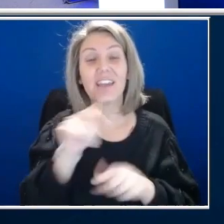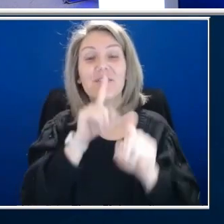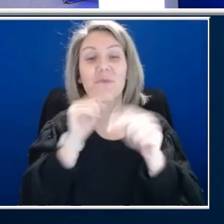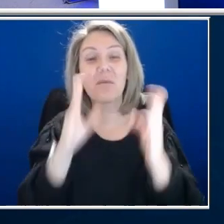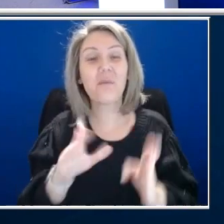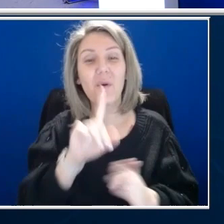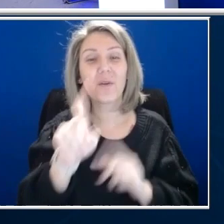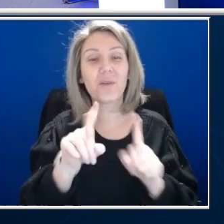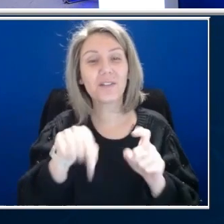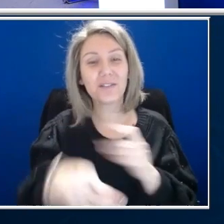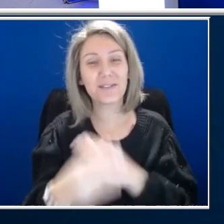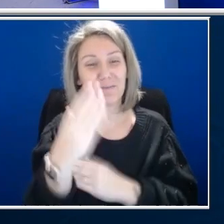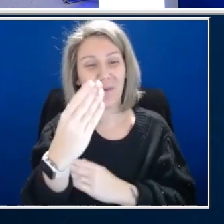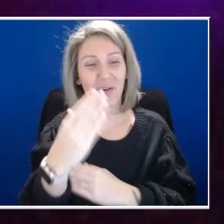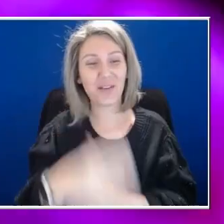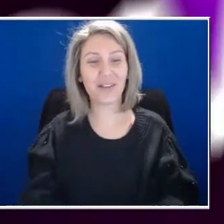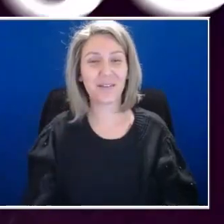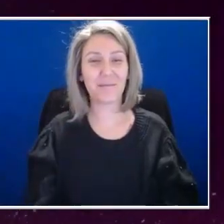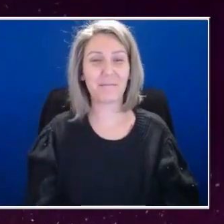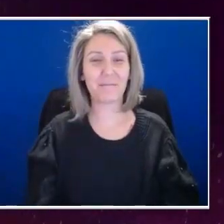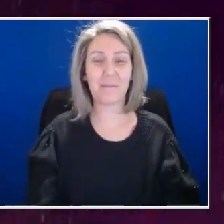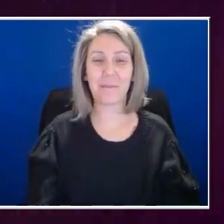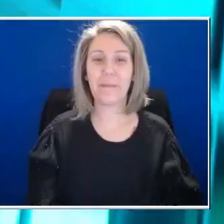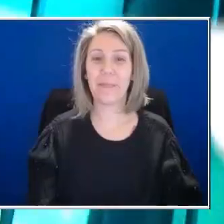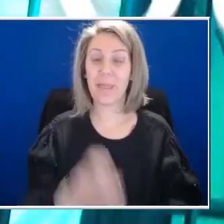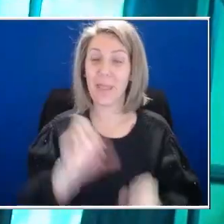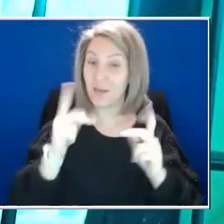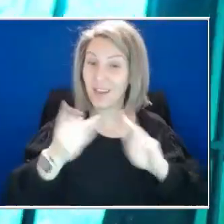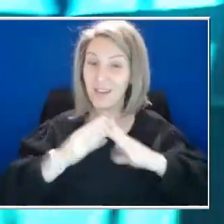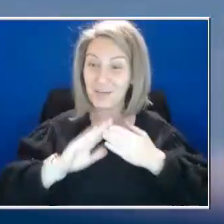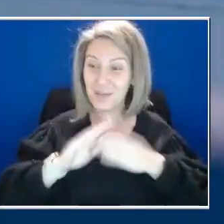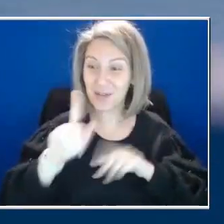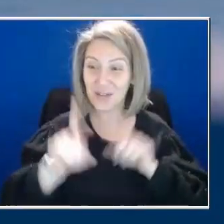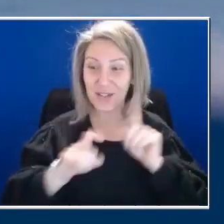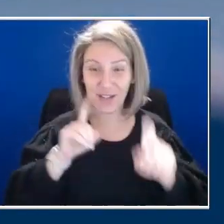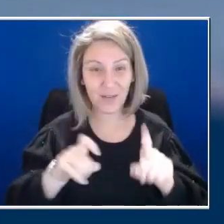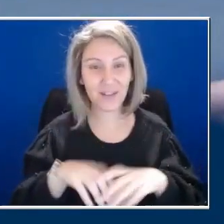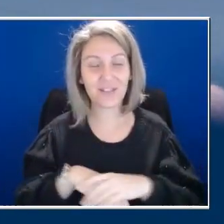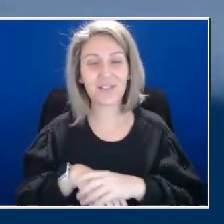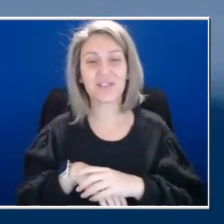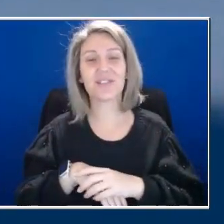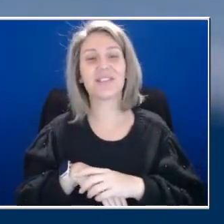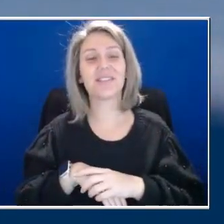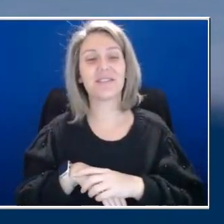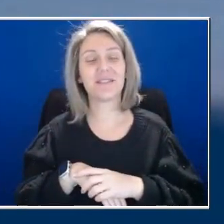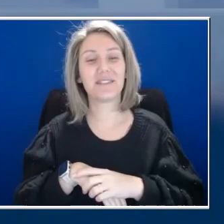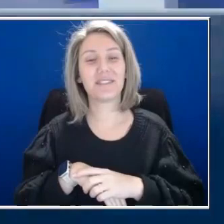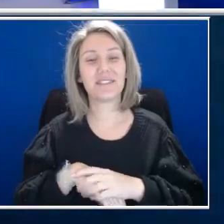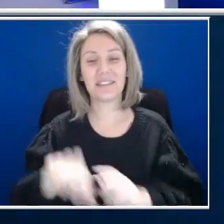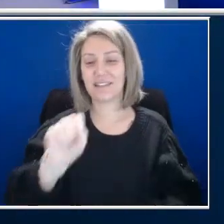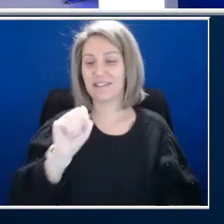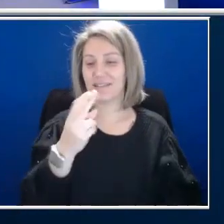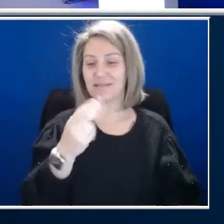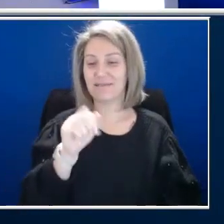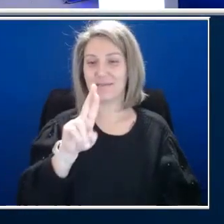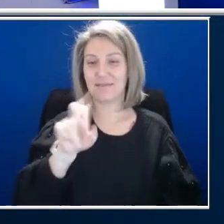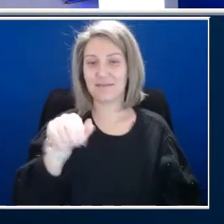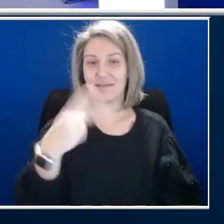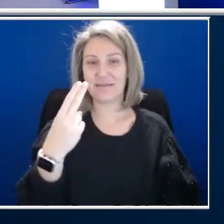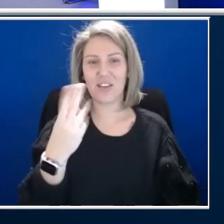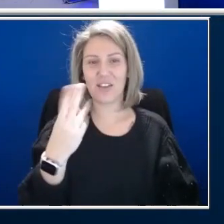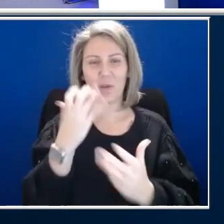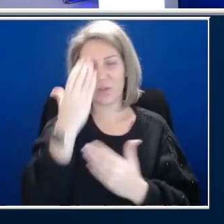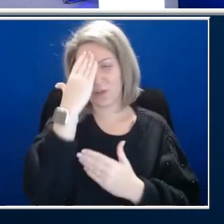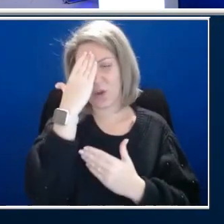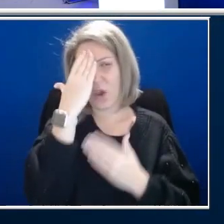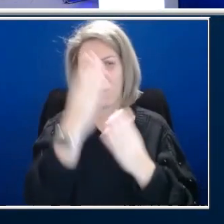today. Let's get to our community questions, shall we? Sarah wants to know what recovery was like